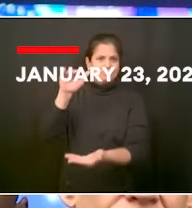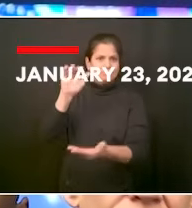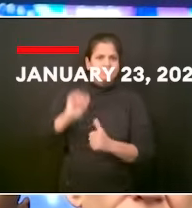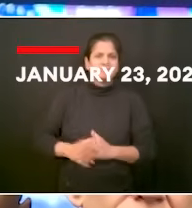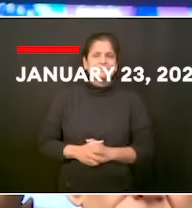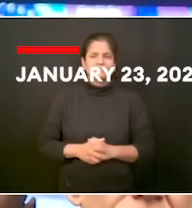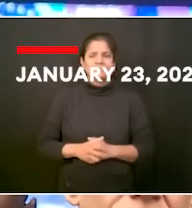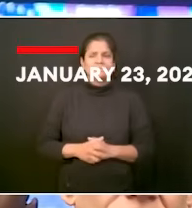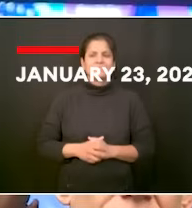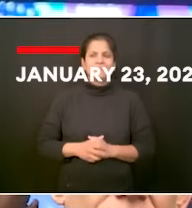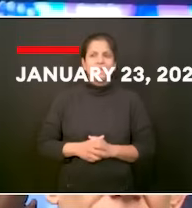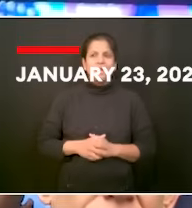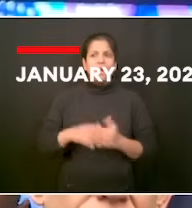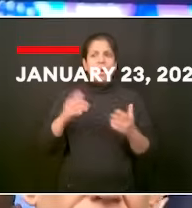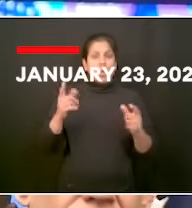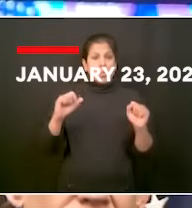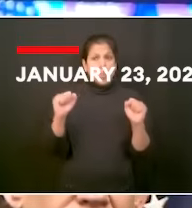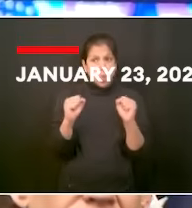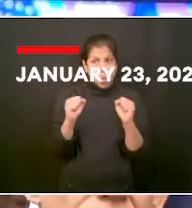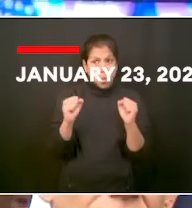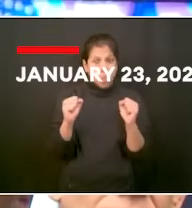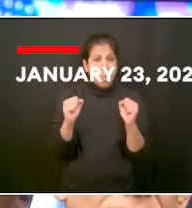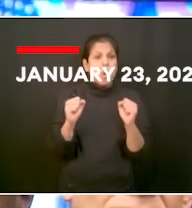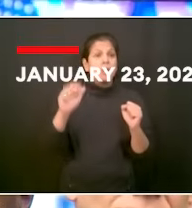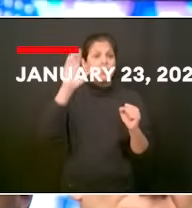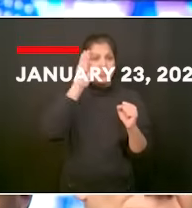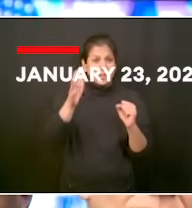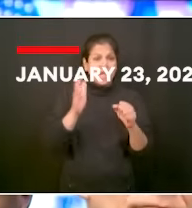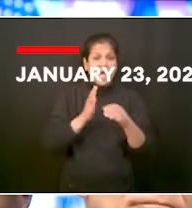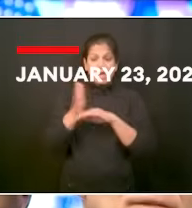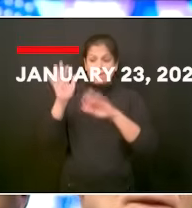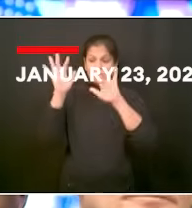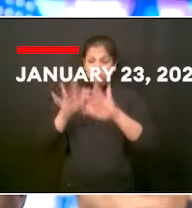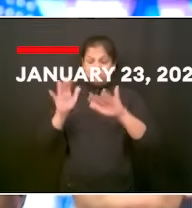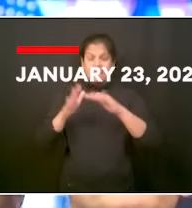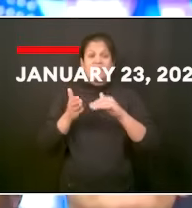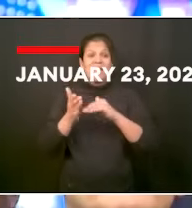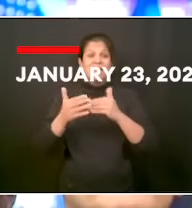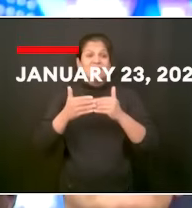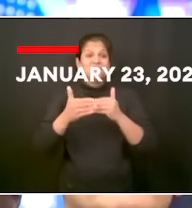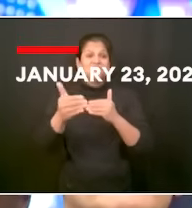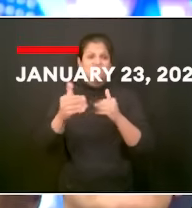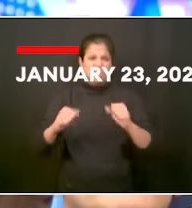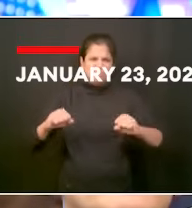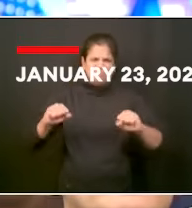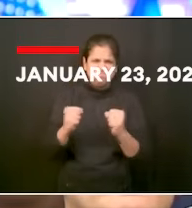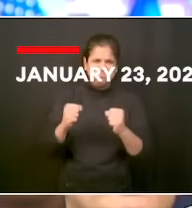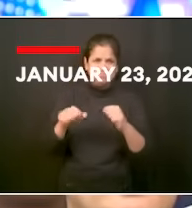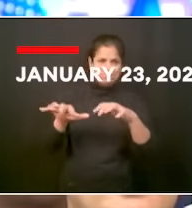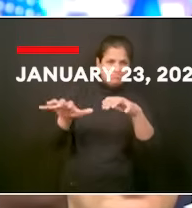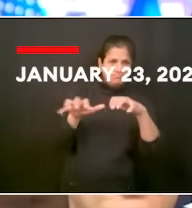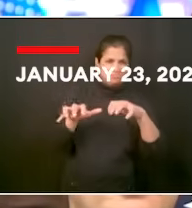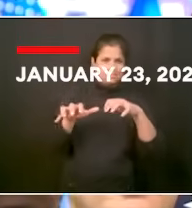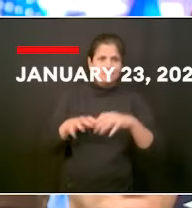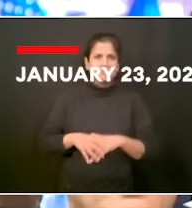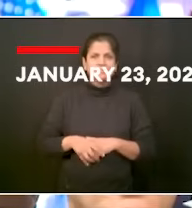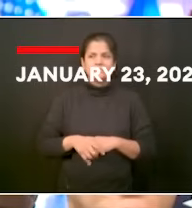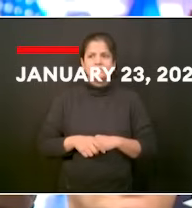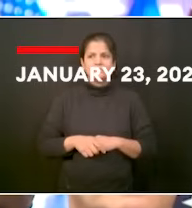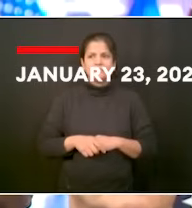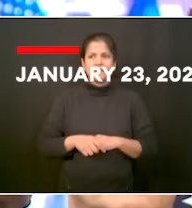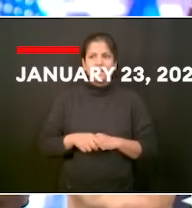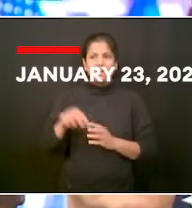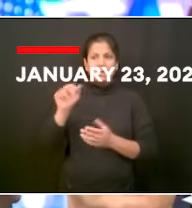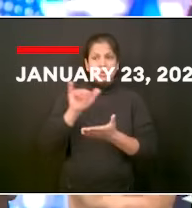prepared. Across every single level of government, we are working together to ensure that our streets are being kept clear, that